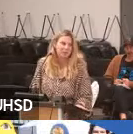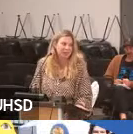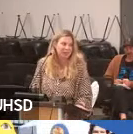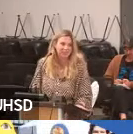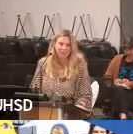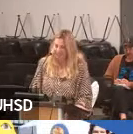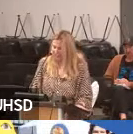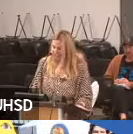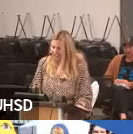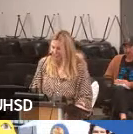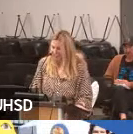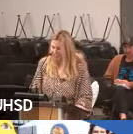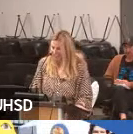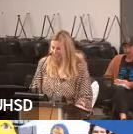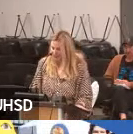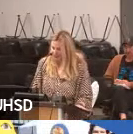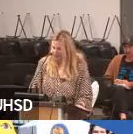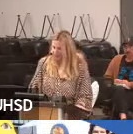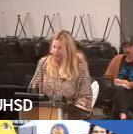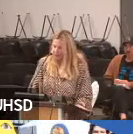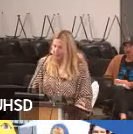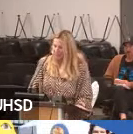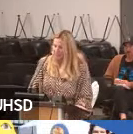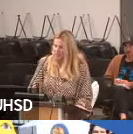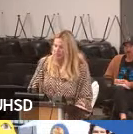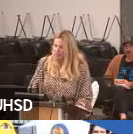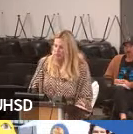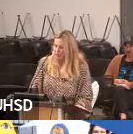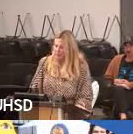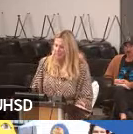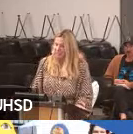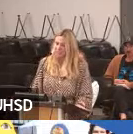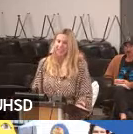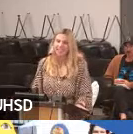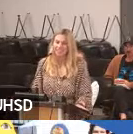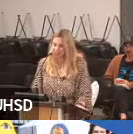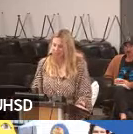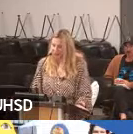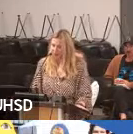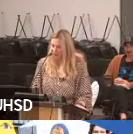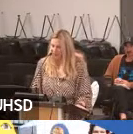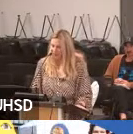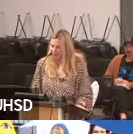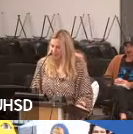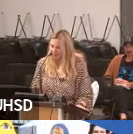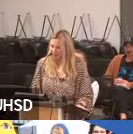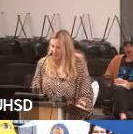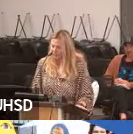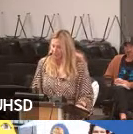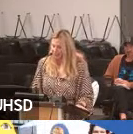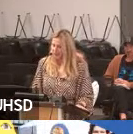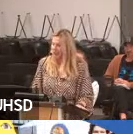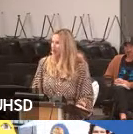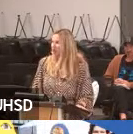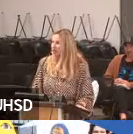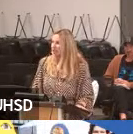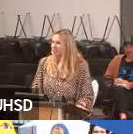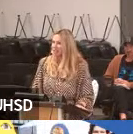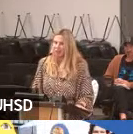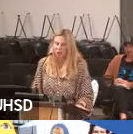semester and a year. This year's fall orientation engaged students in activities around